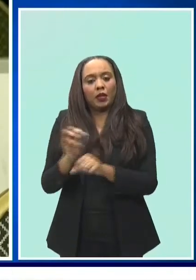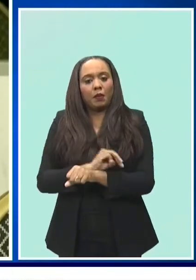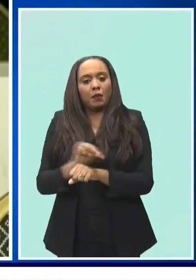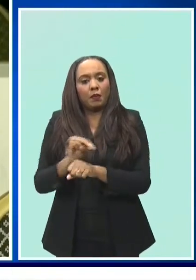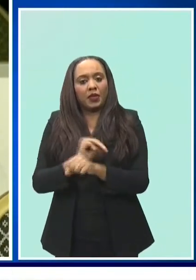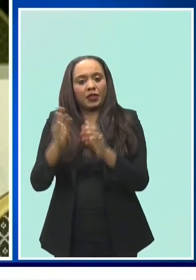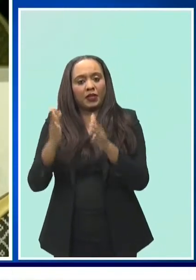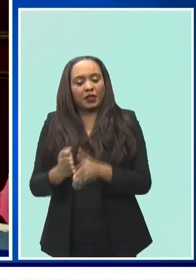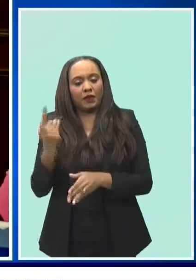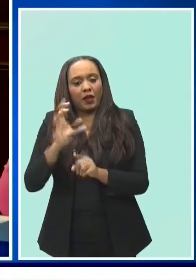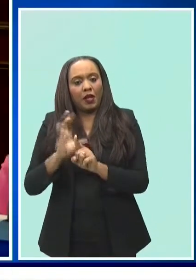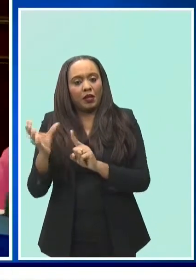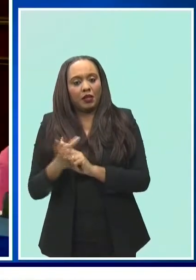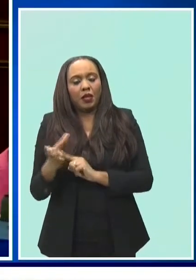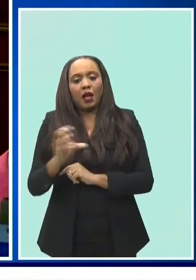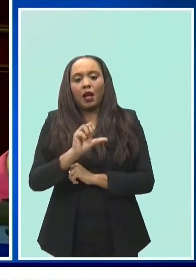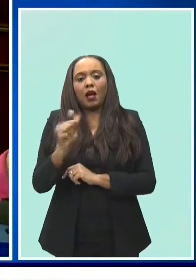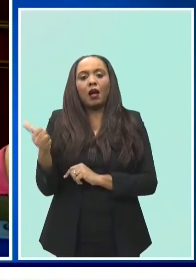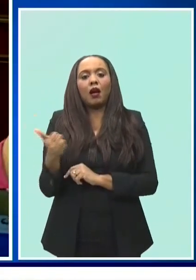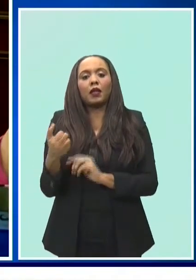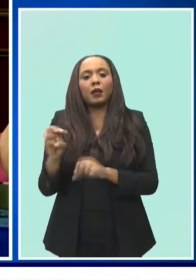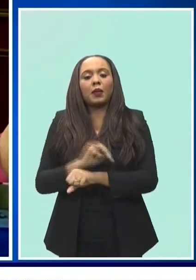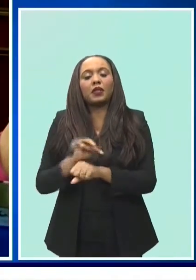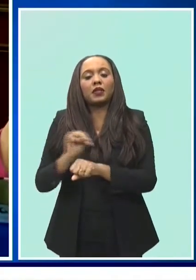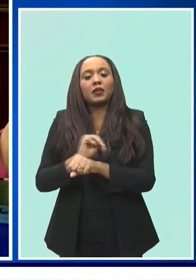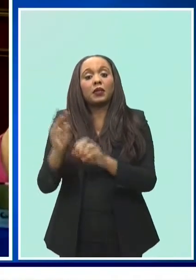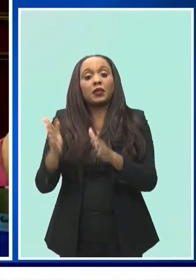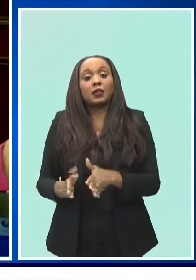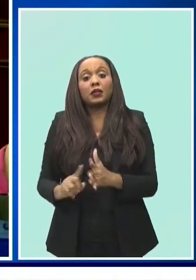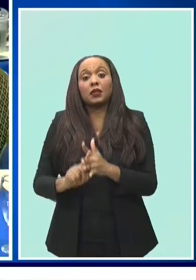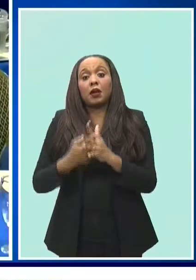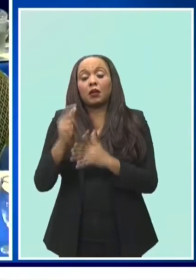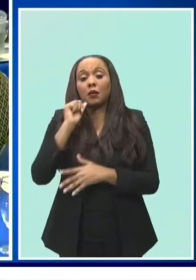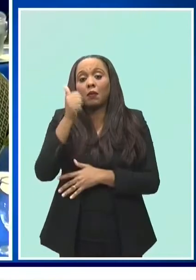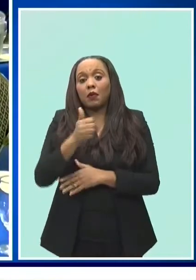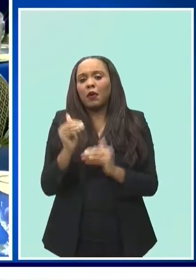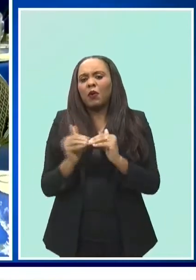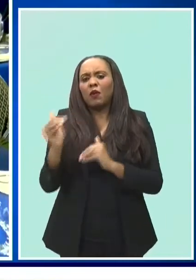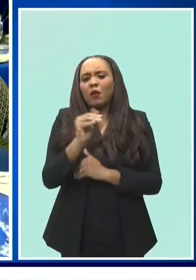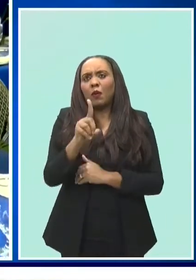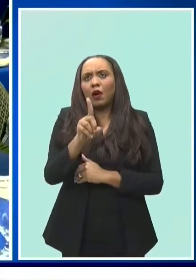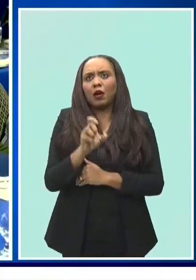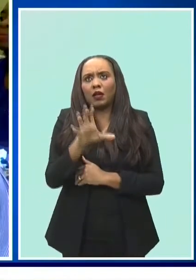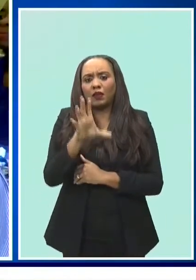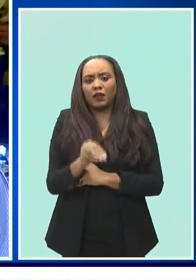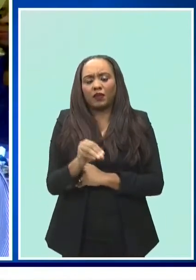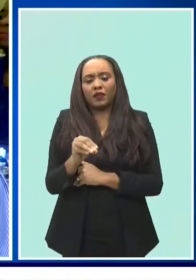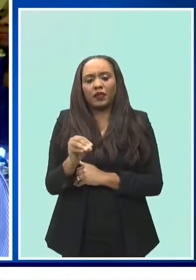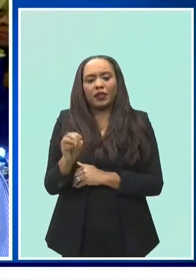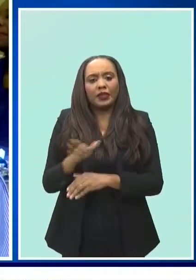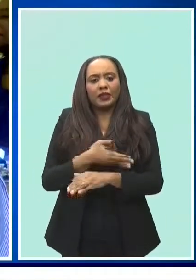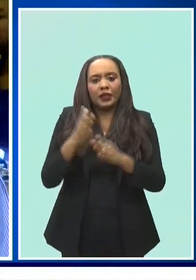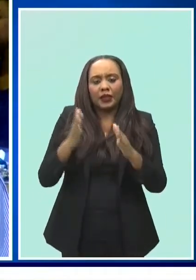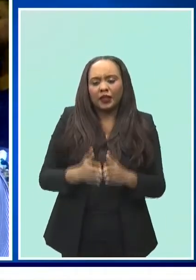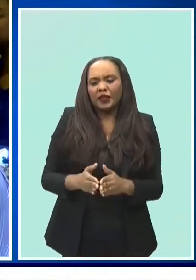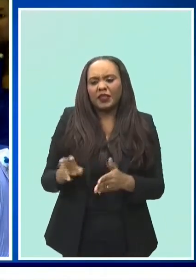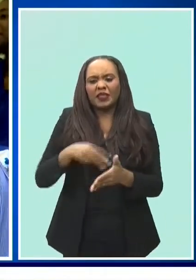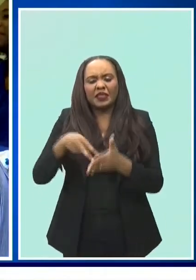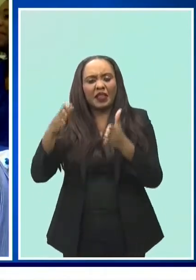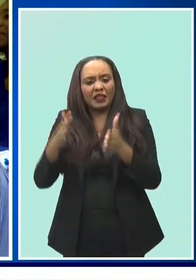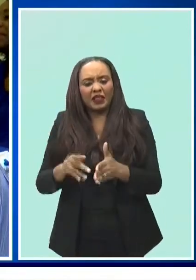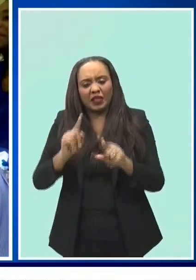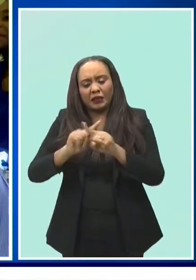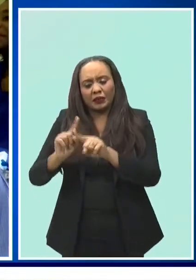Highest Appropriate Authorities, which begins tomorrow. Over 150 artists, political figures, and other officials